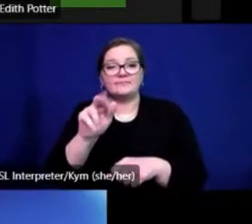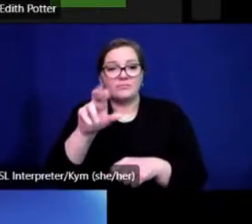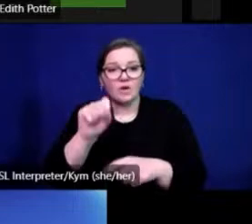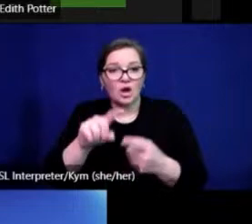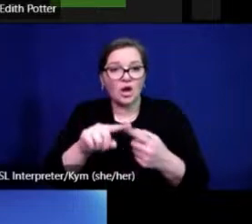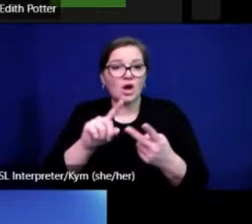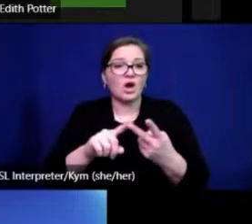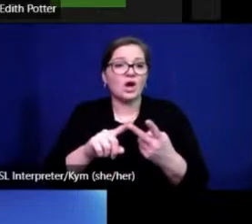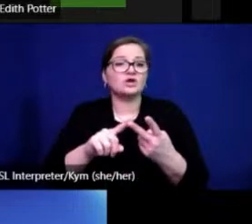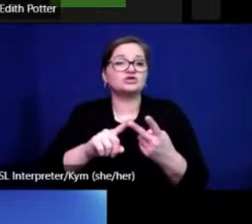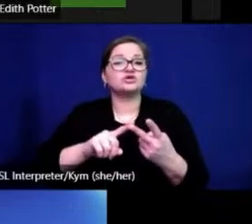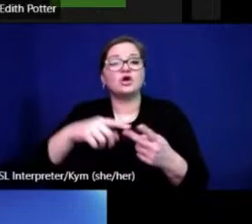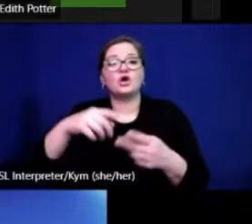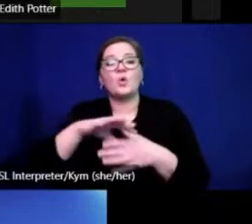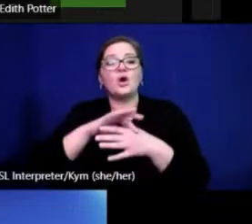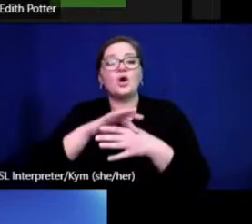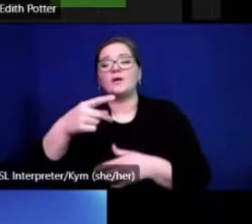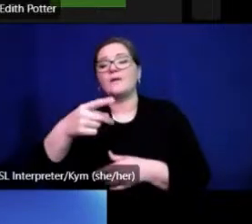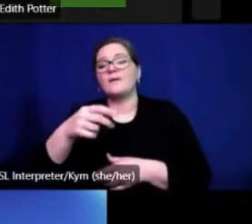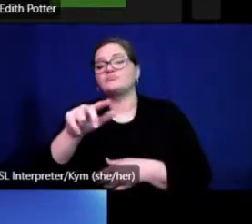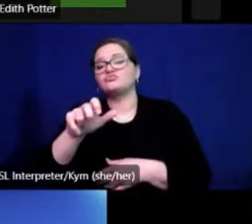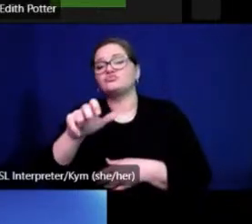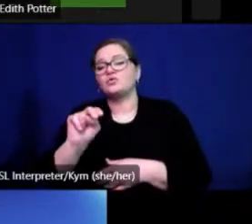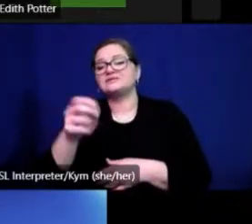Yeah, good question. So